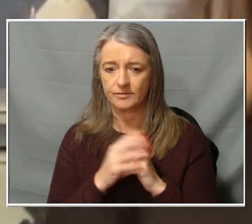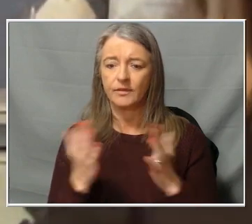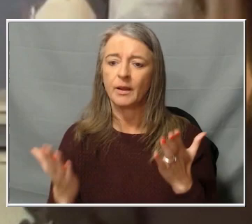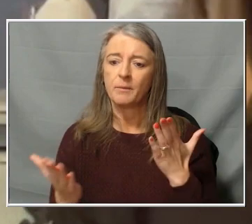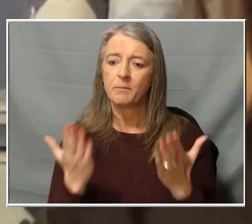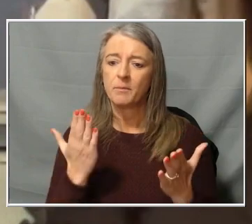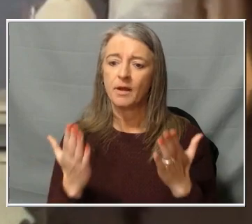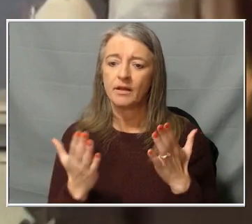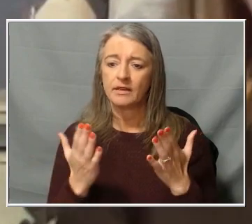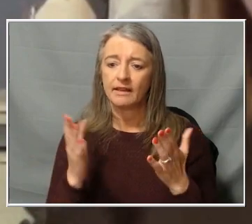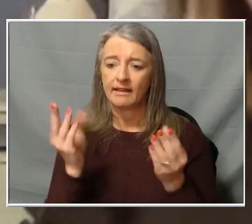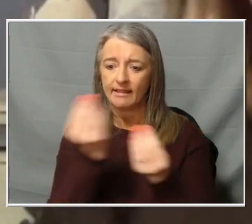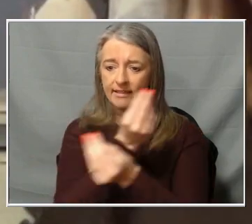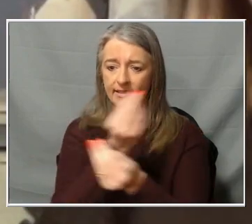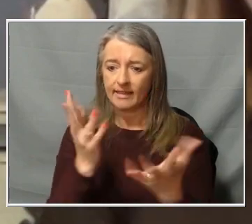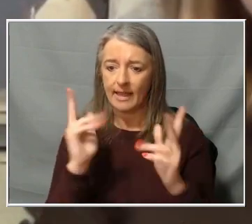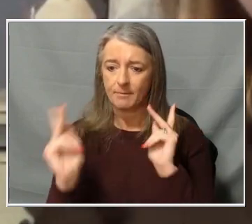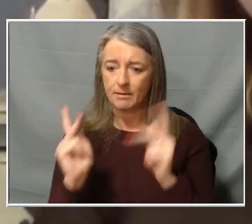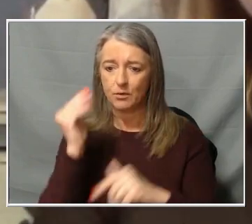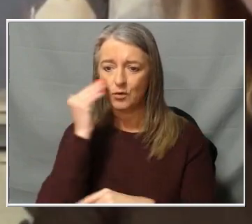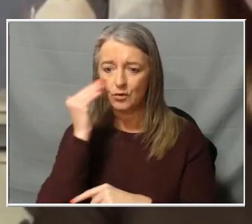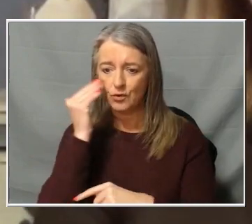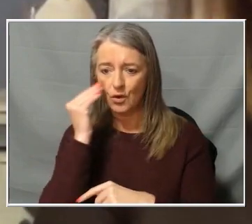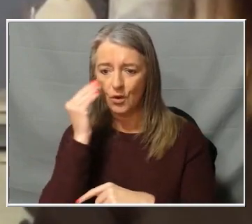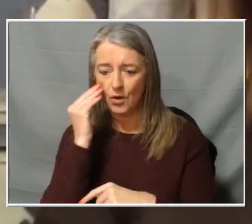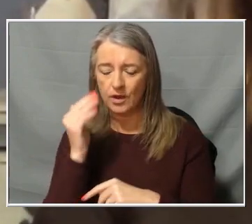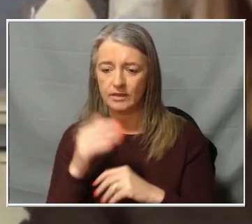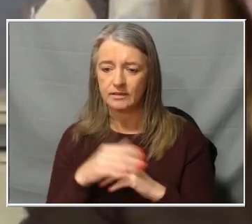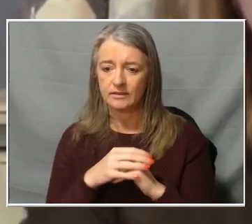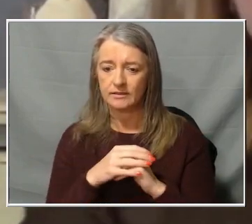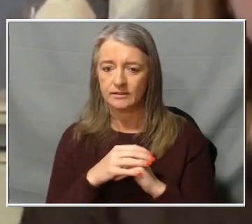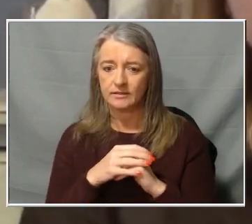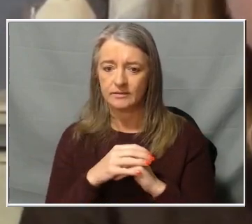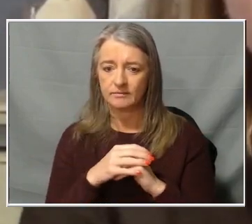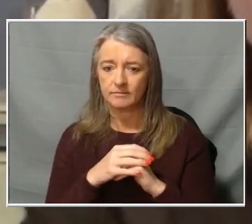Probably let them to know probably what